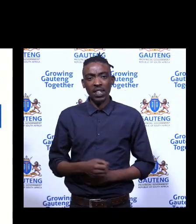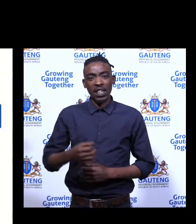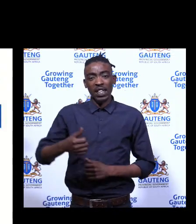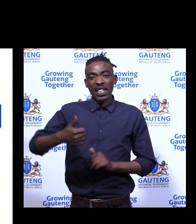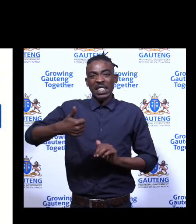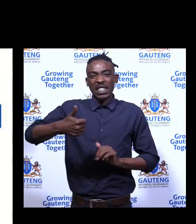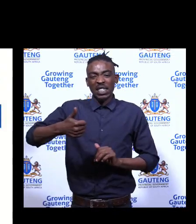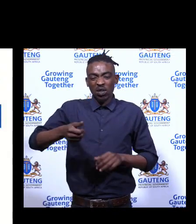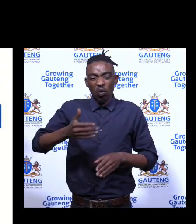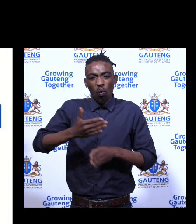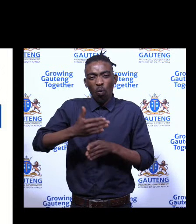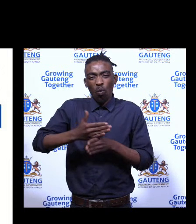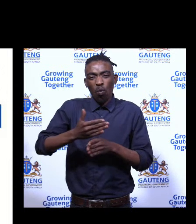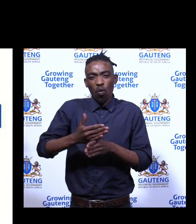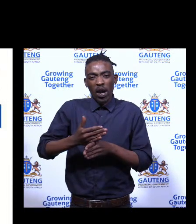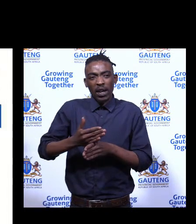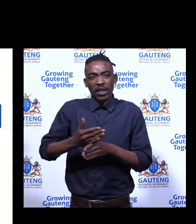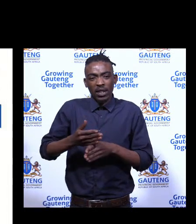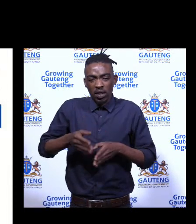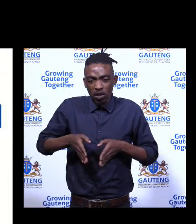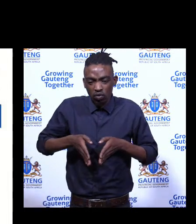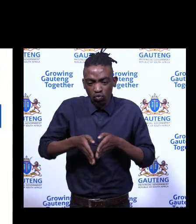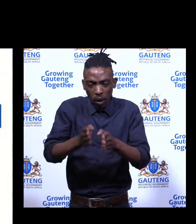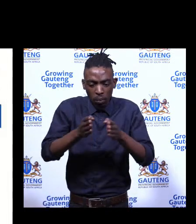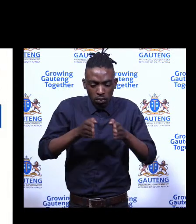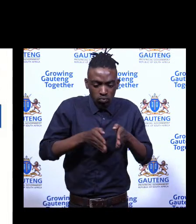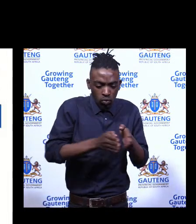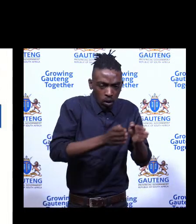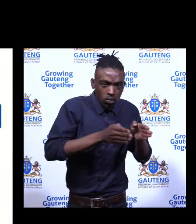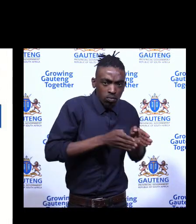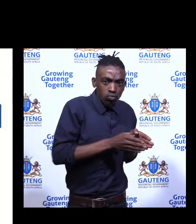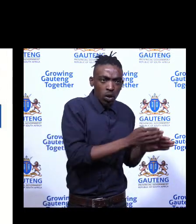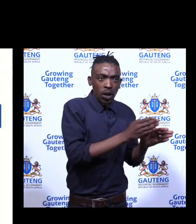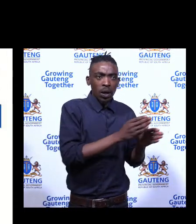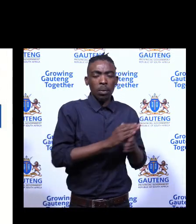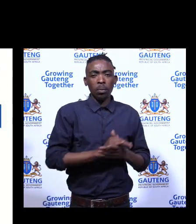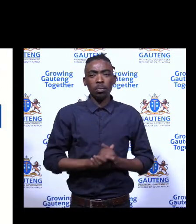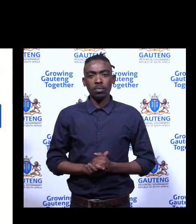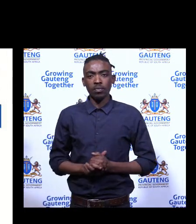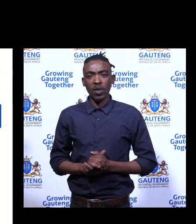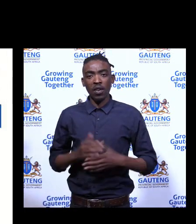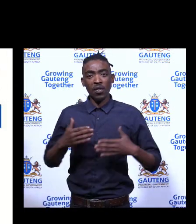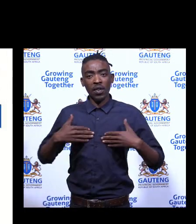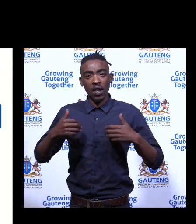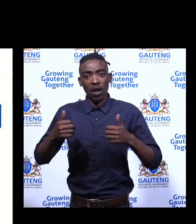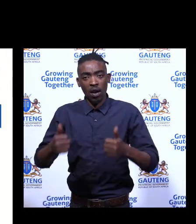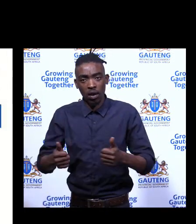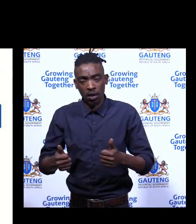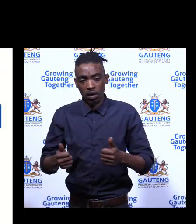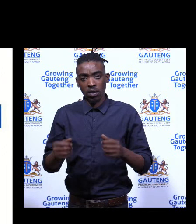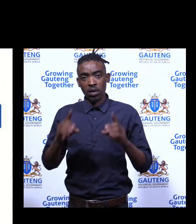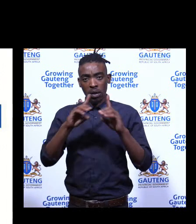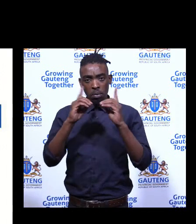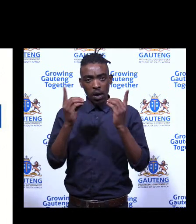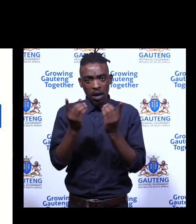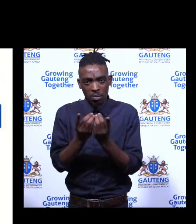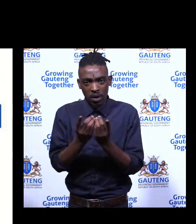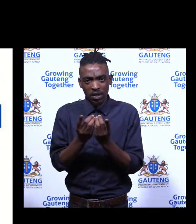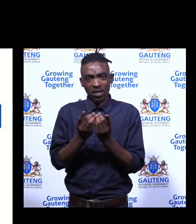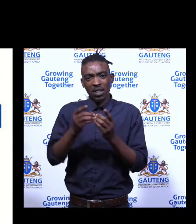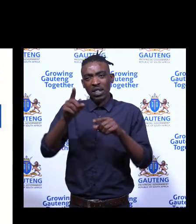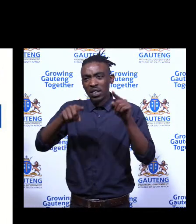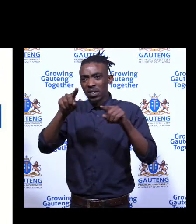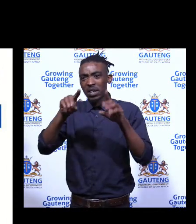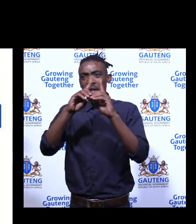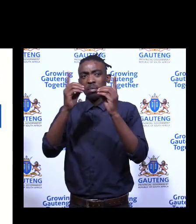streams within the strategy of the department and the World Health Organization streams on how we deal